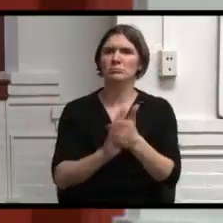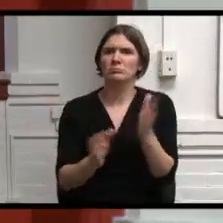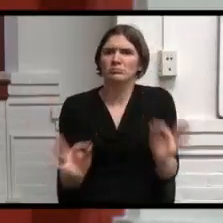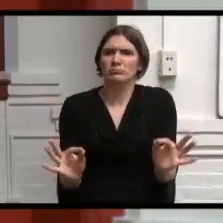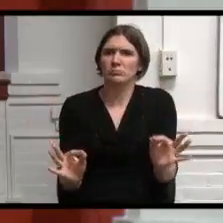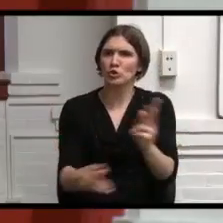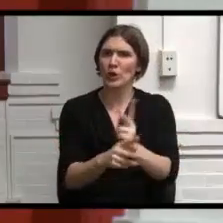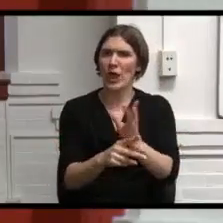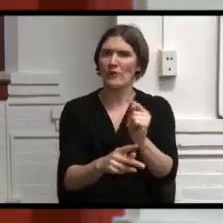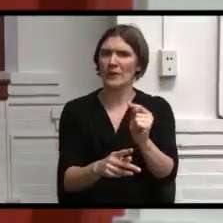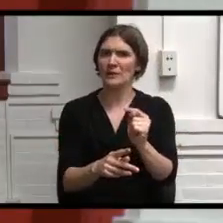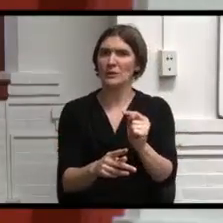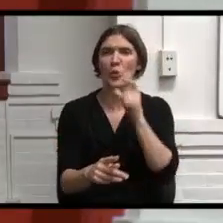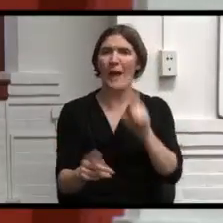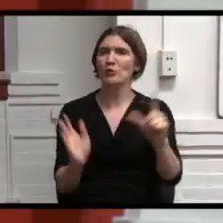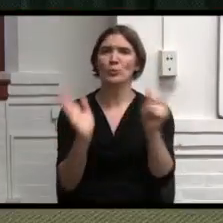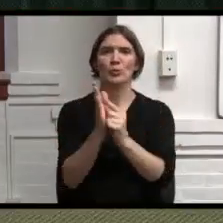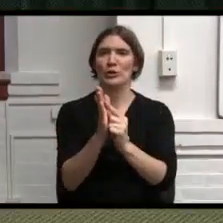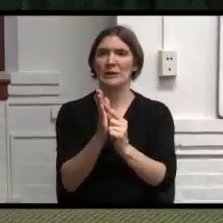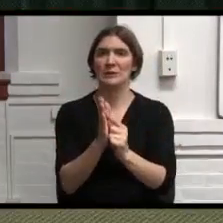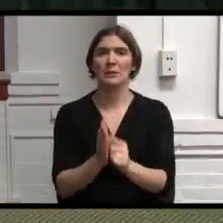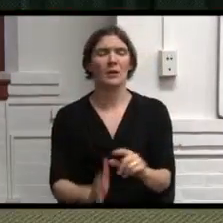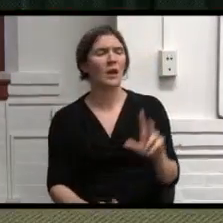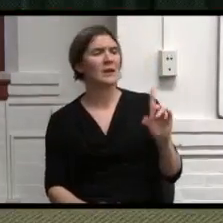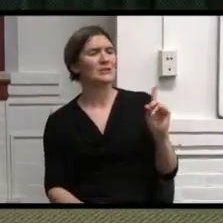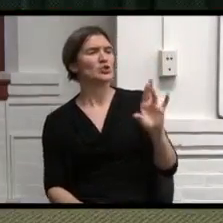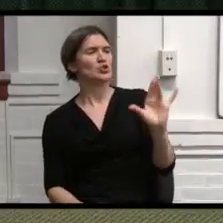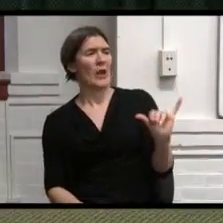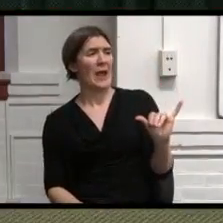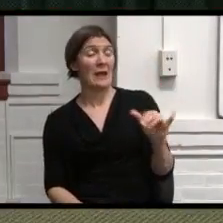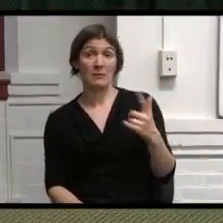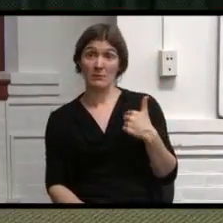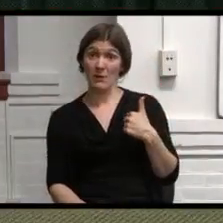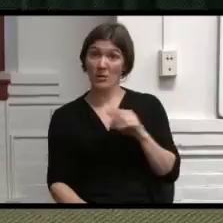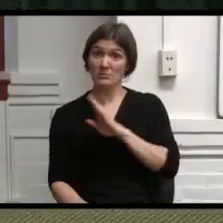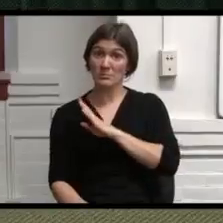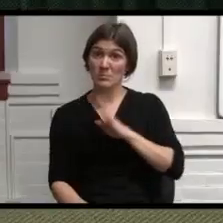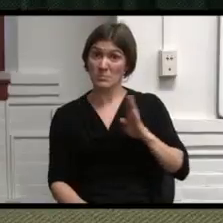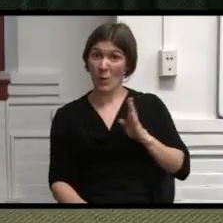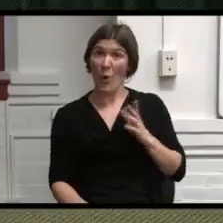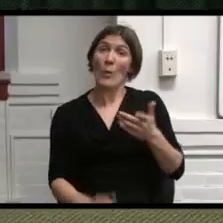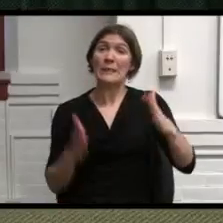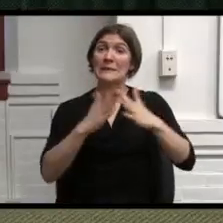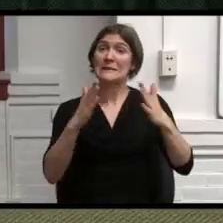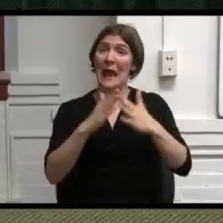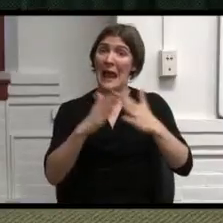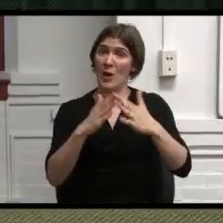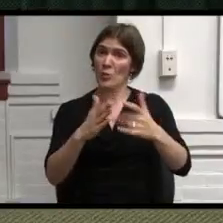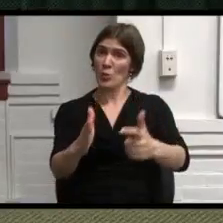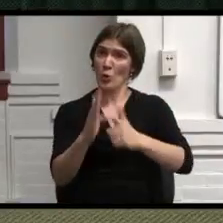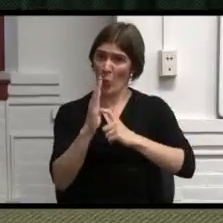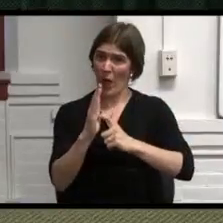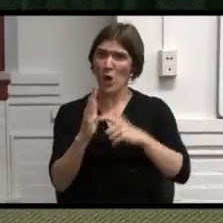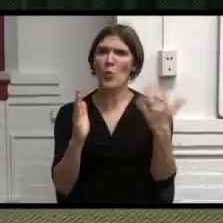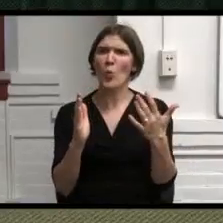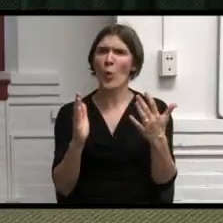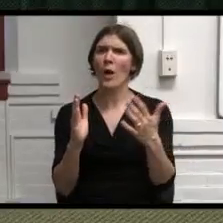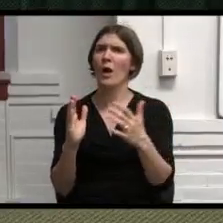another, if So that helps. is there anything that we require when they register the dog